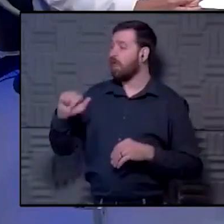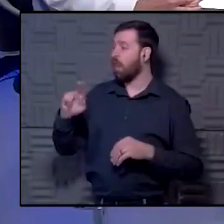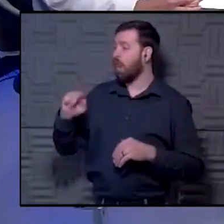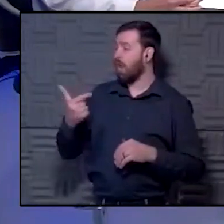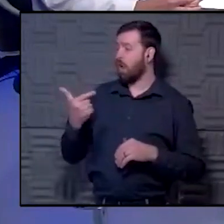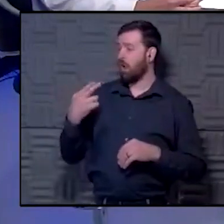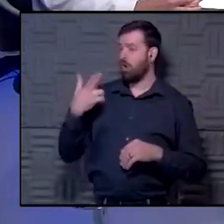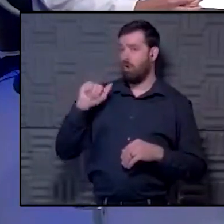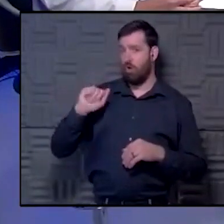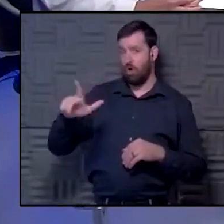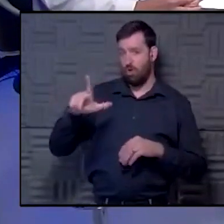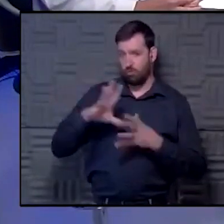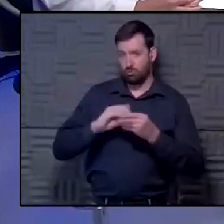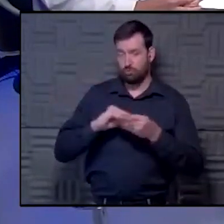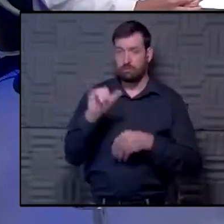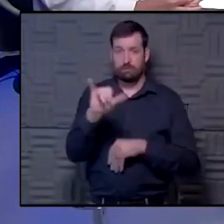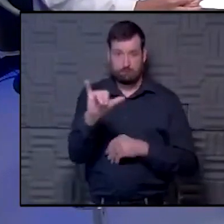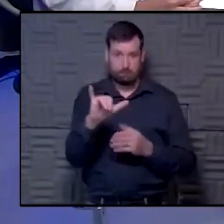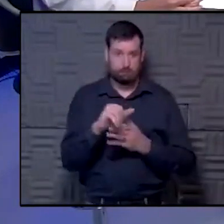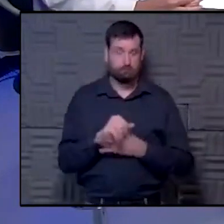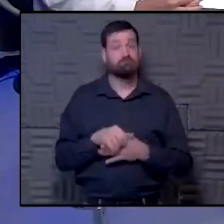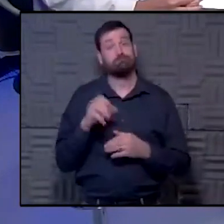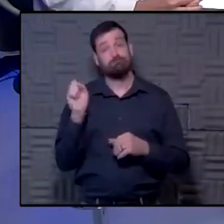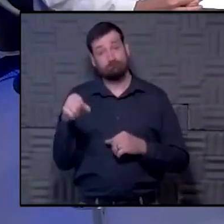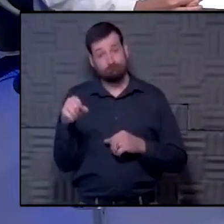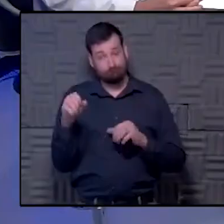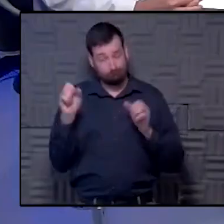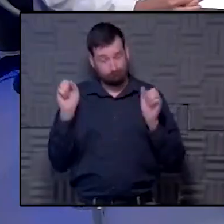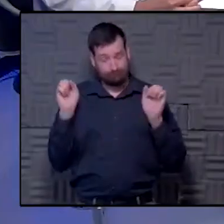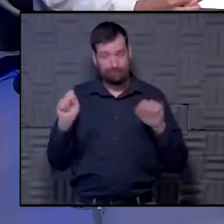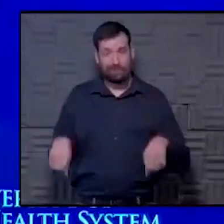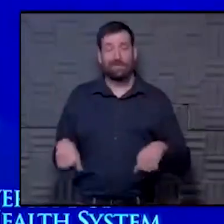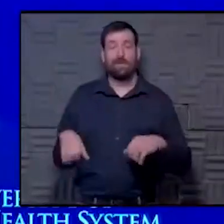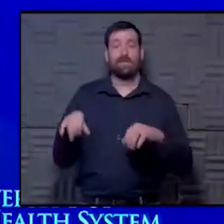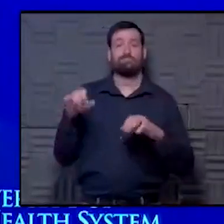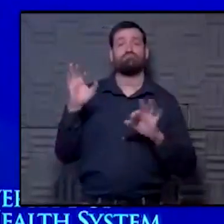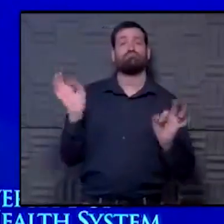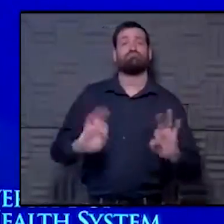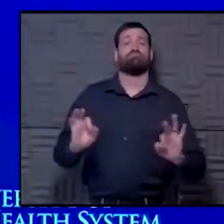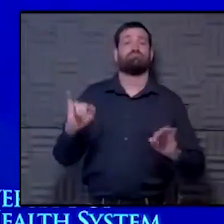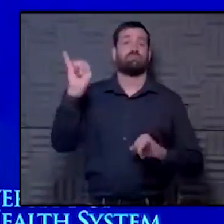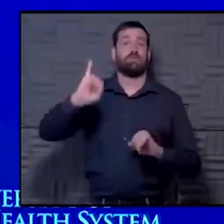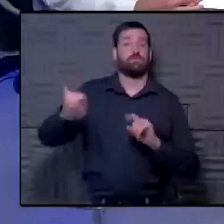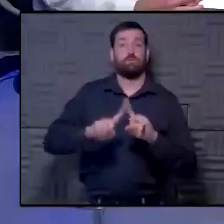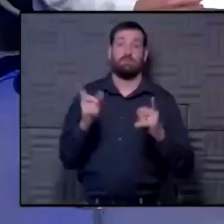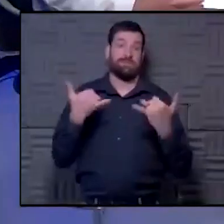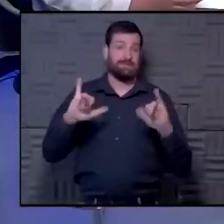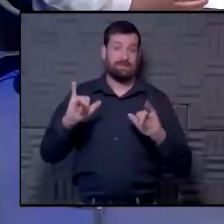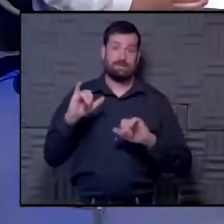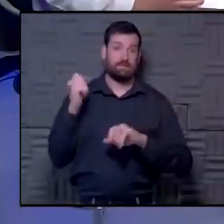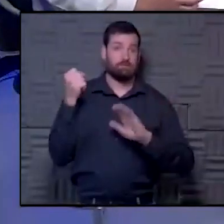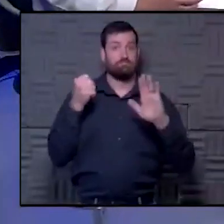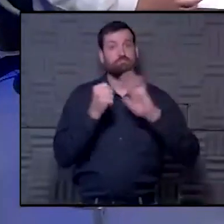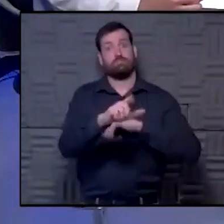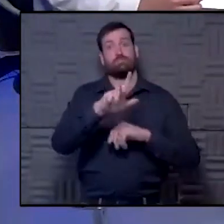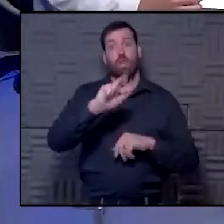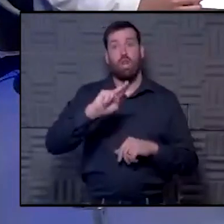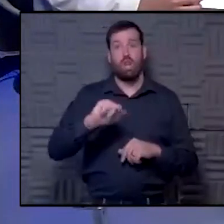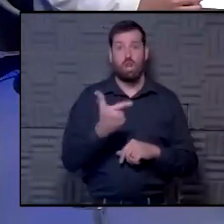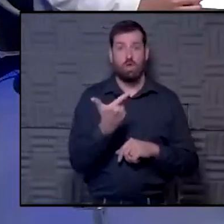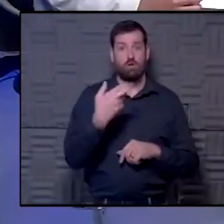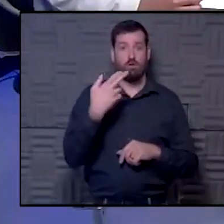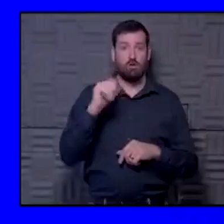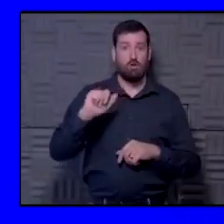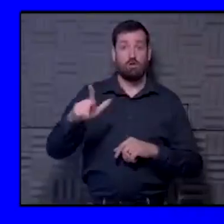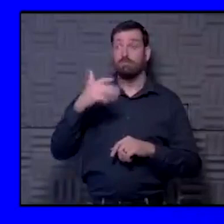same one. You may be asymptomatic with the infection, but you can still end up in the long haul clinic. What does that tell us you should do? You know, the best way to get out of this